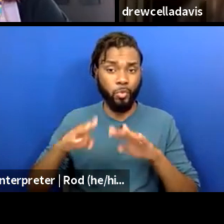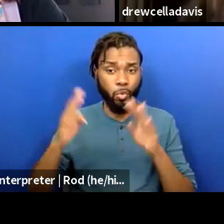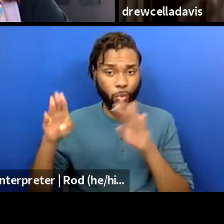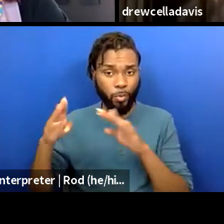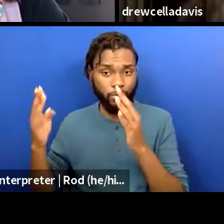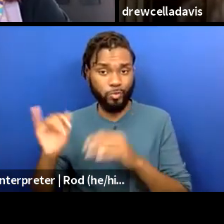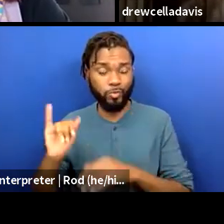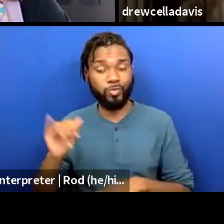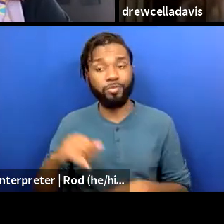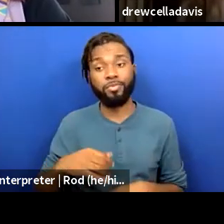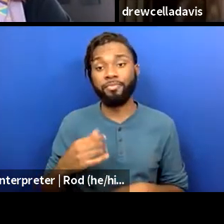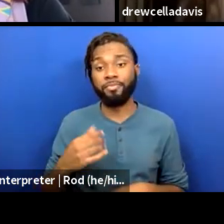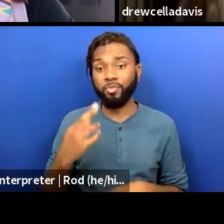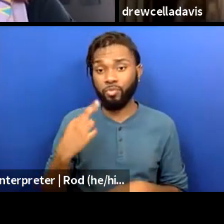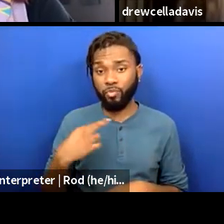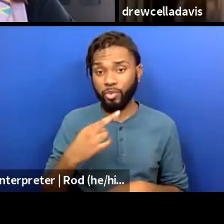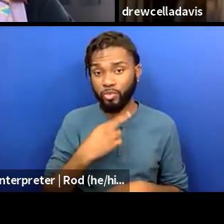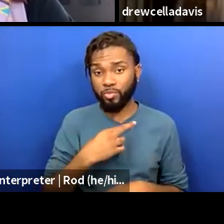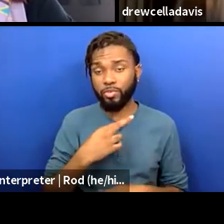restaurants, and